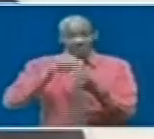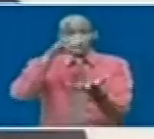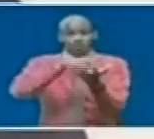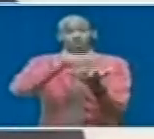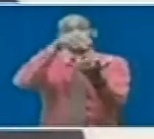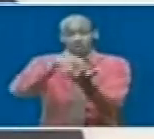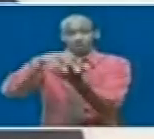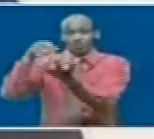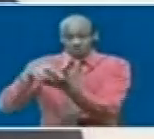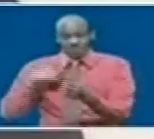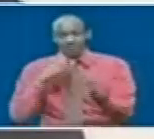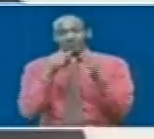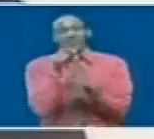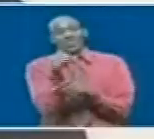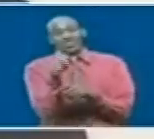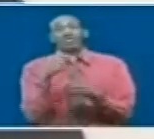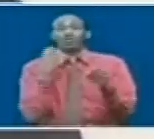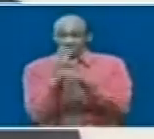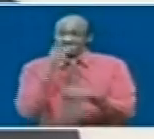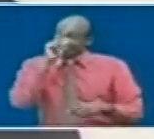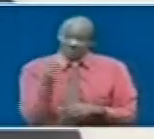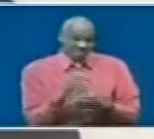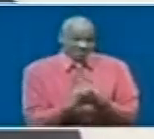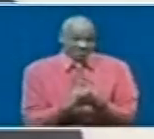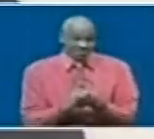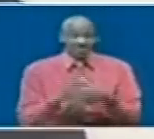were contested by a total of